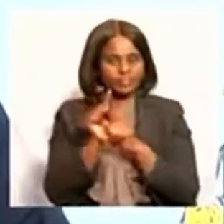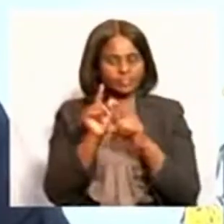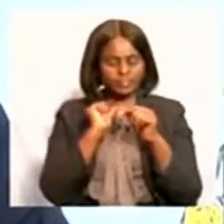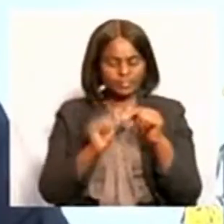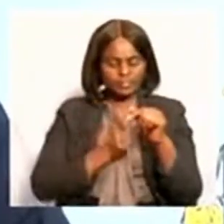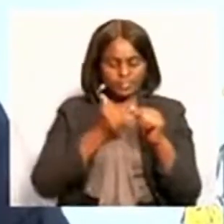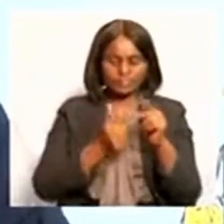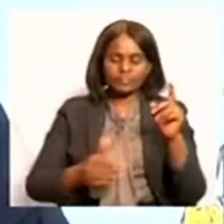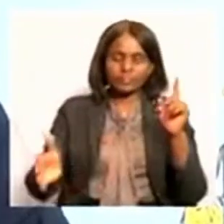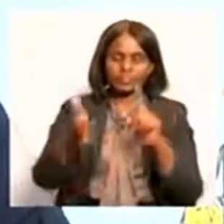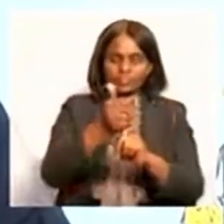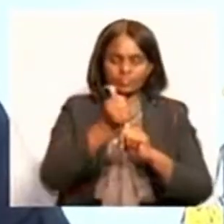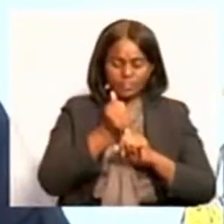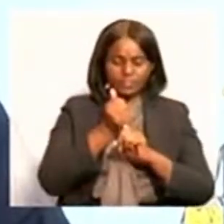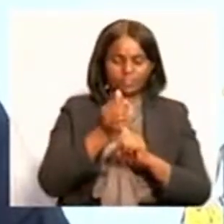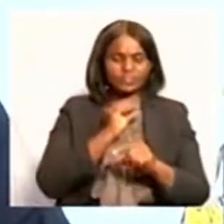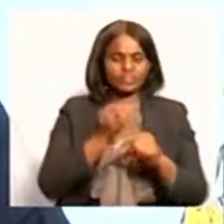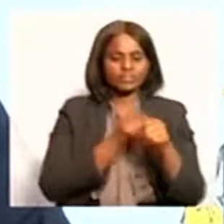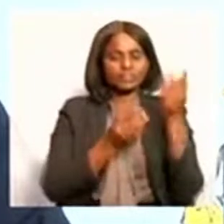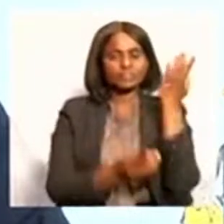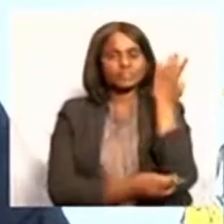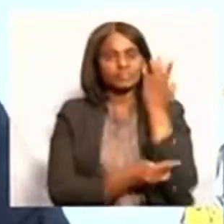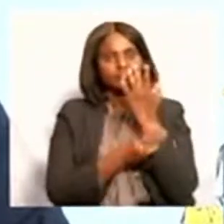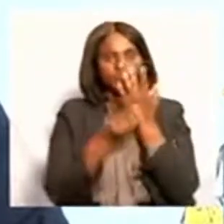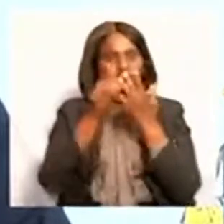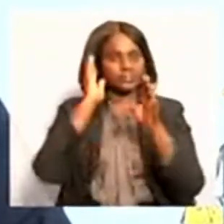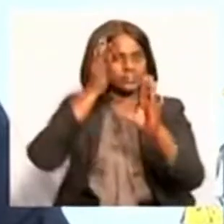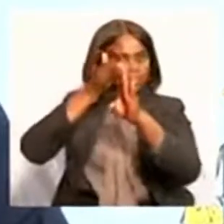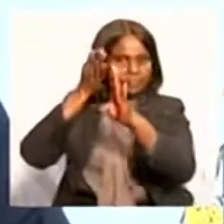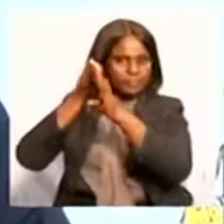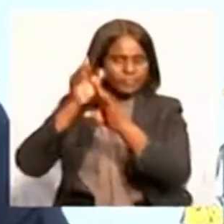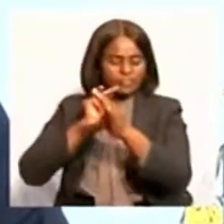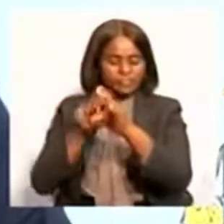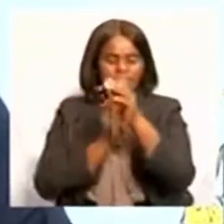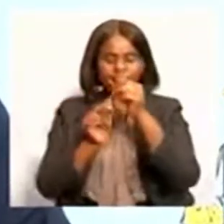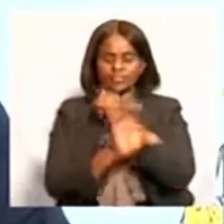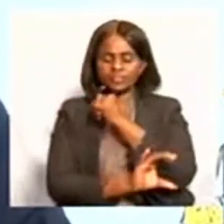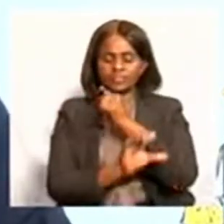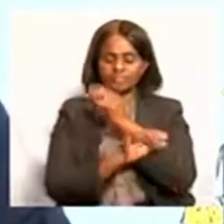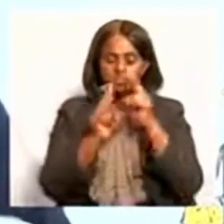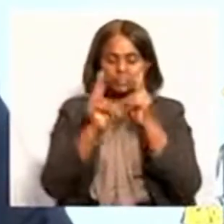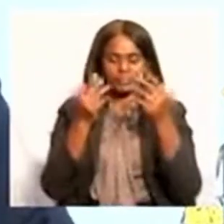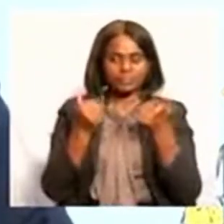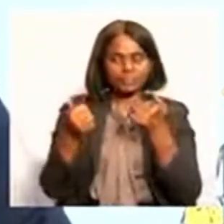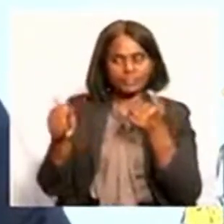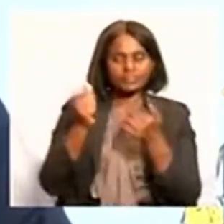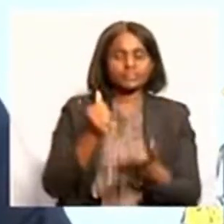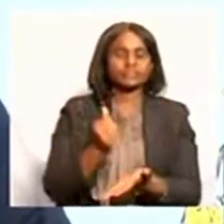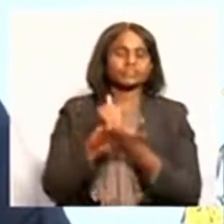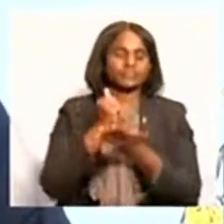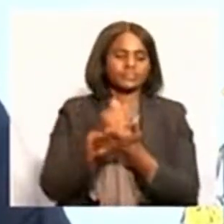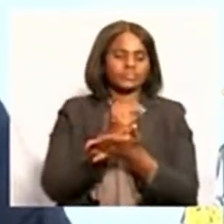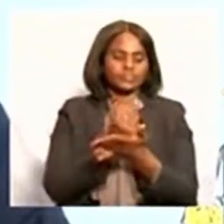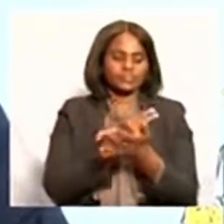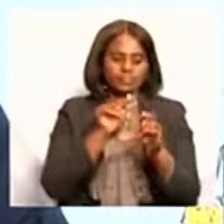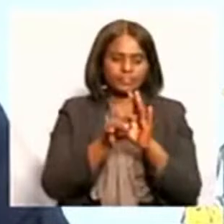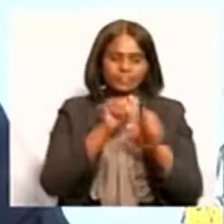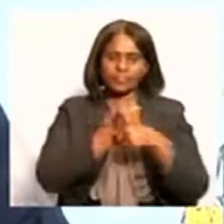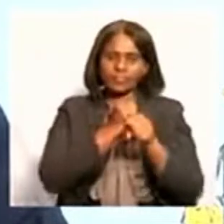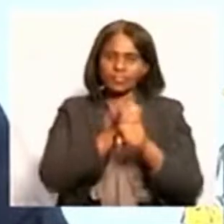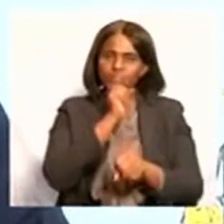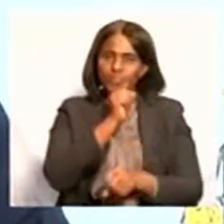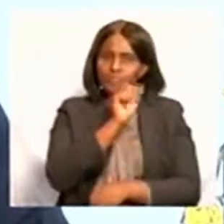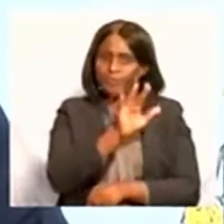are achieving our development goals as a country. So they help in ensuring